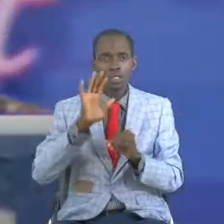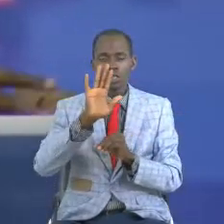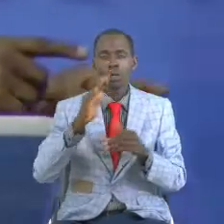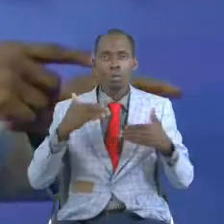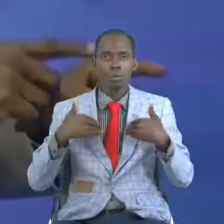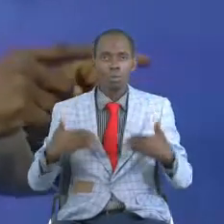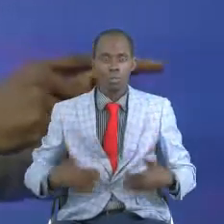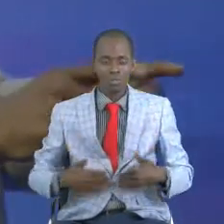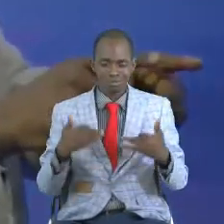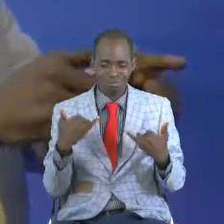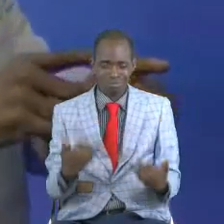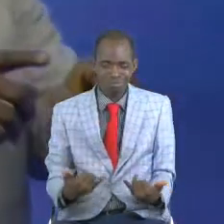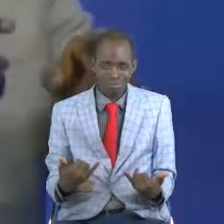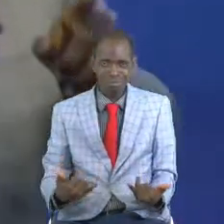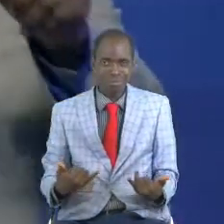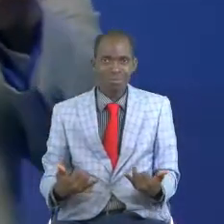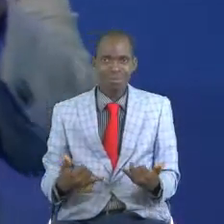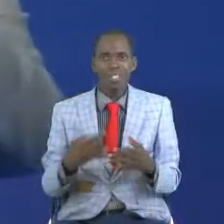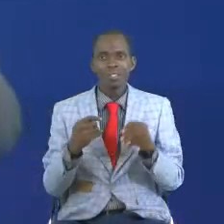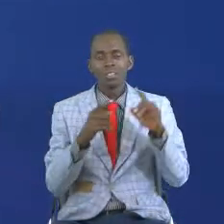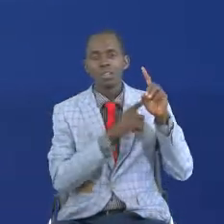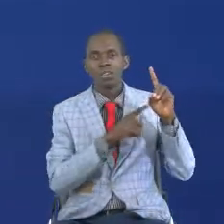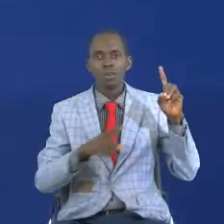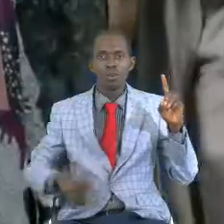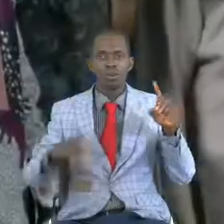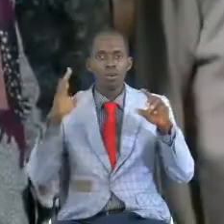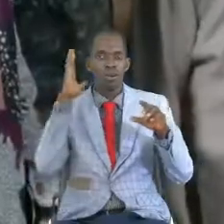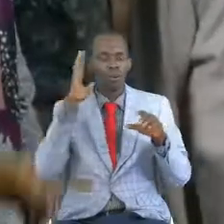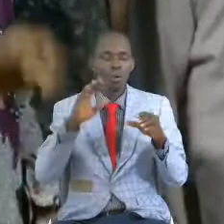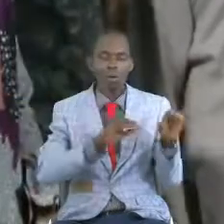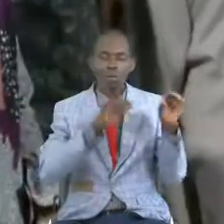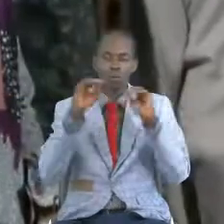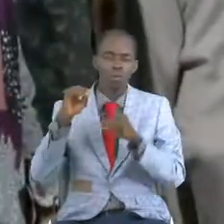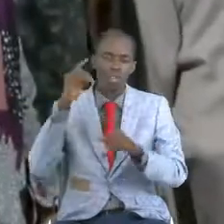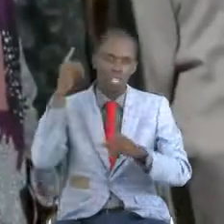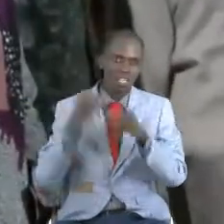today the Lord will put an end to it.